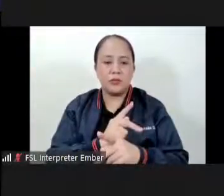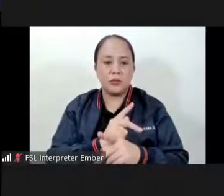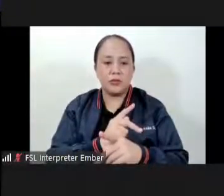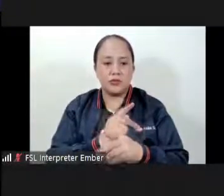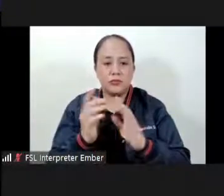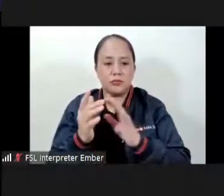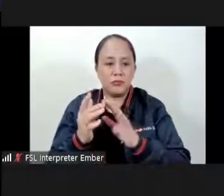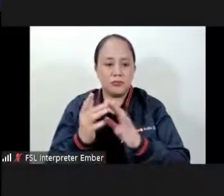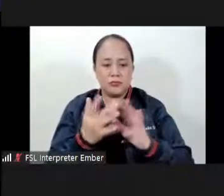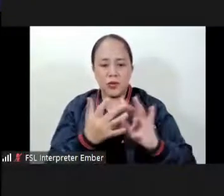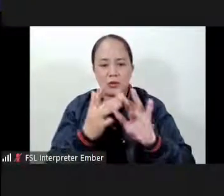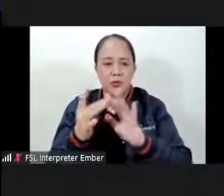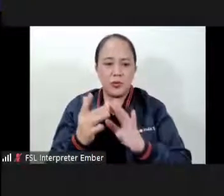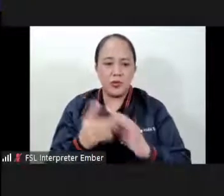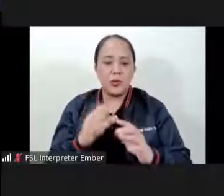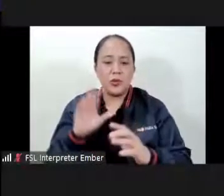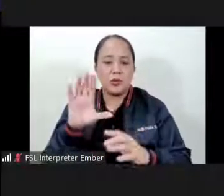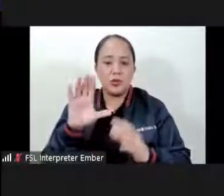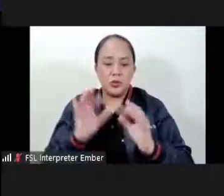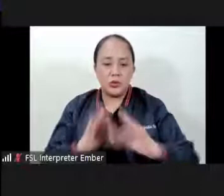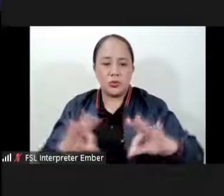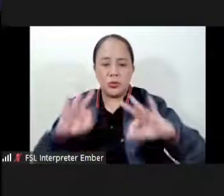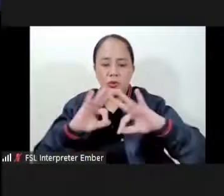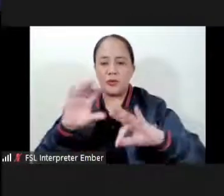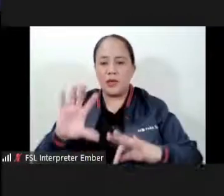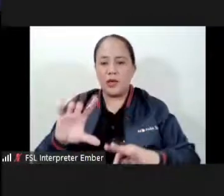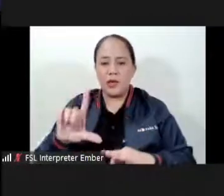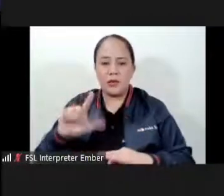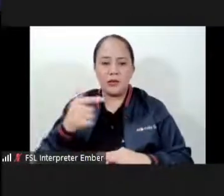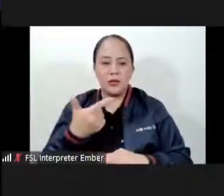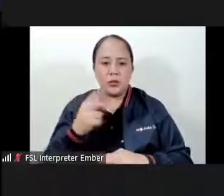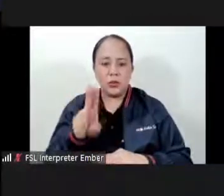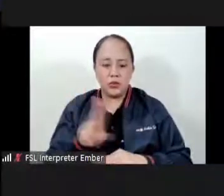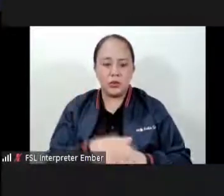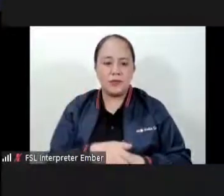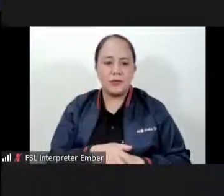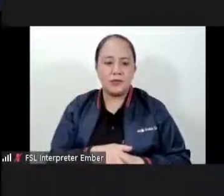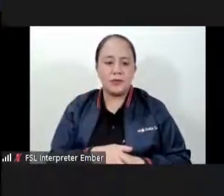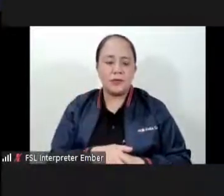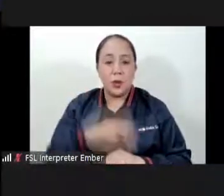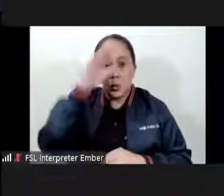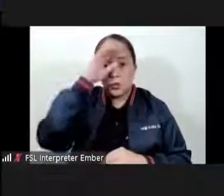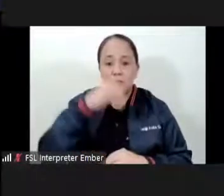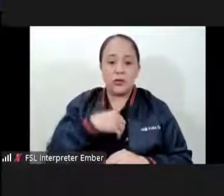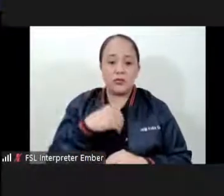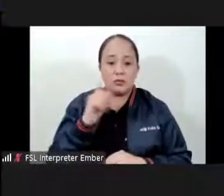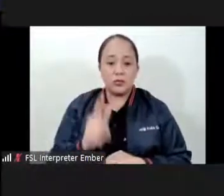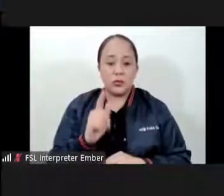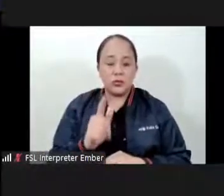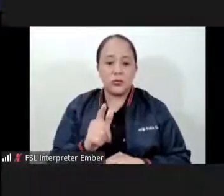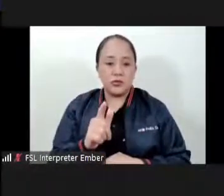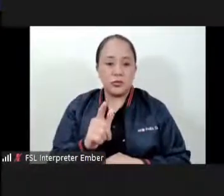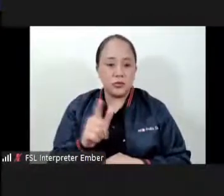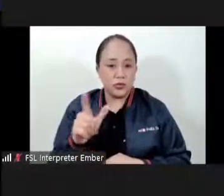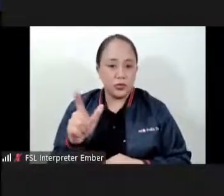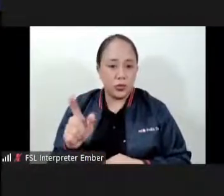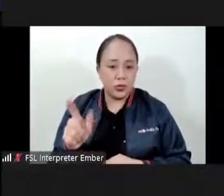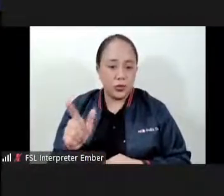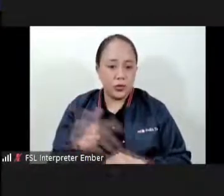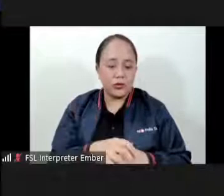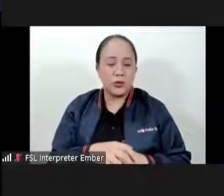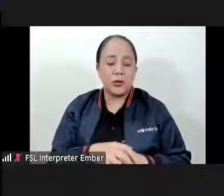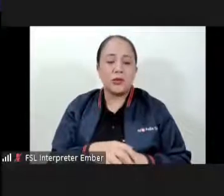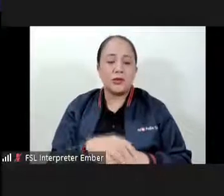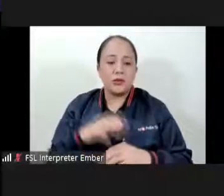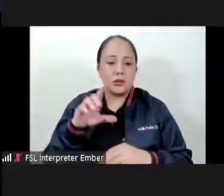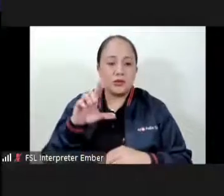the local government units. As of October 2021, TeleCPU centers